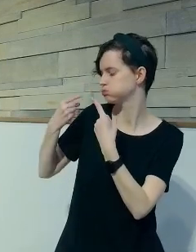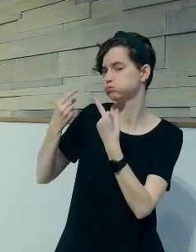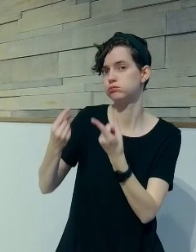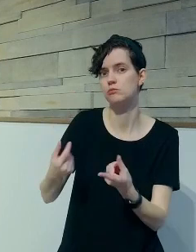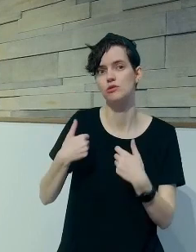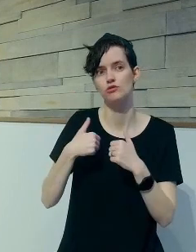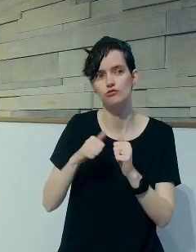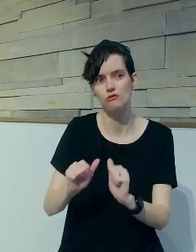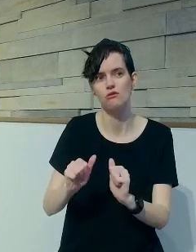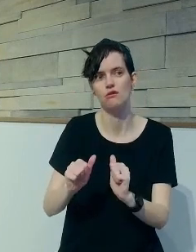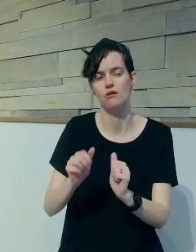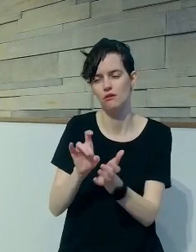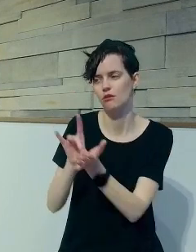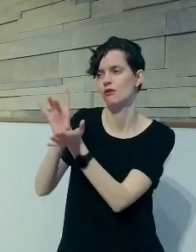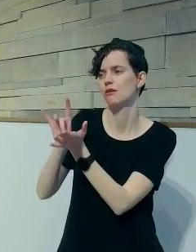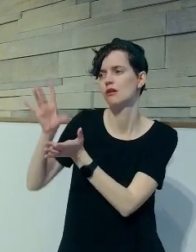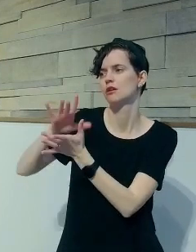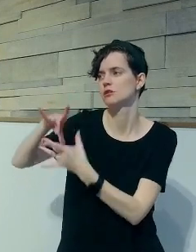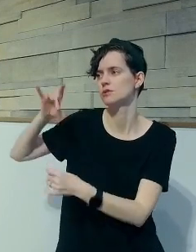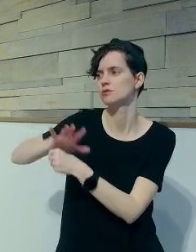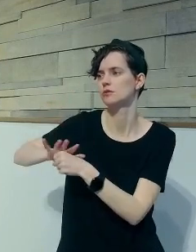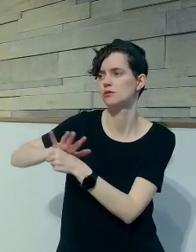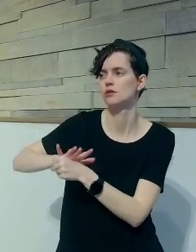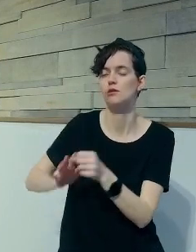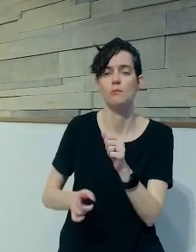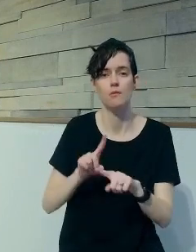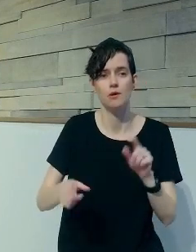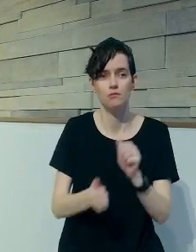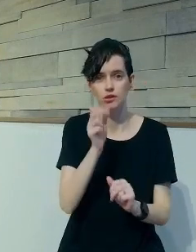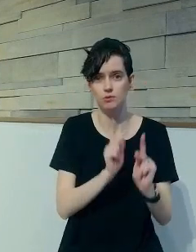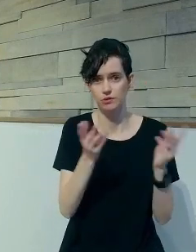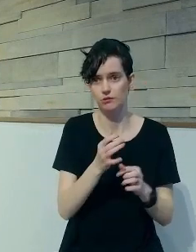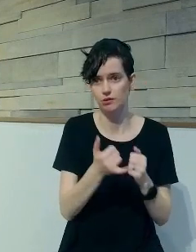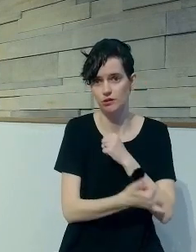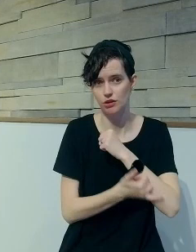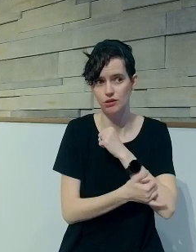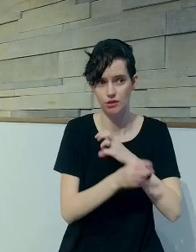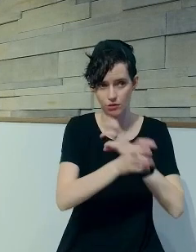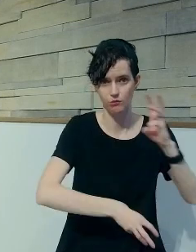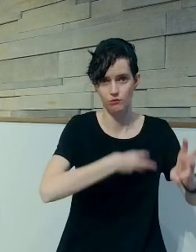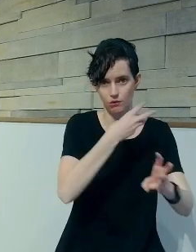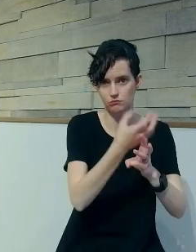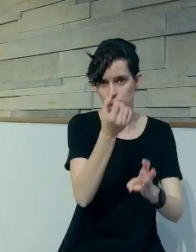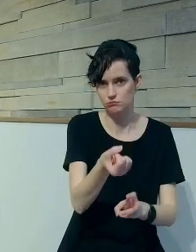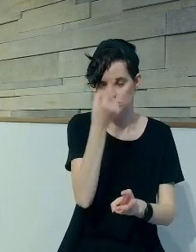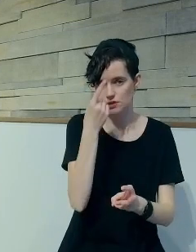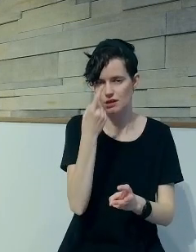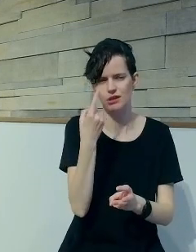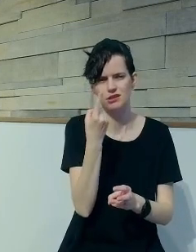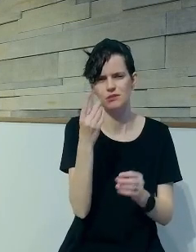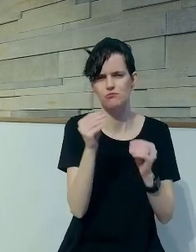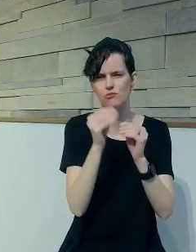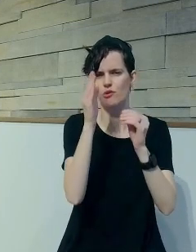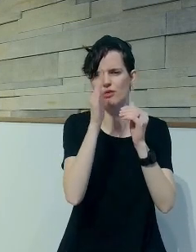Enlightenment, we've been trying to jettison the spiritual realm, the majority of people in our country, even the world, believe that there's something more